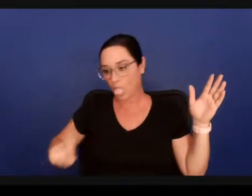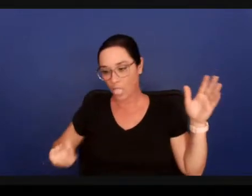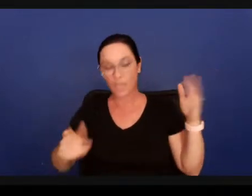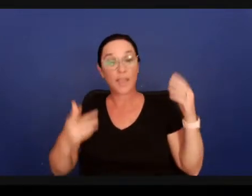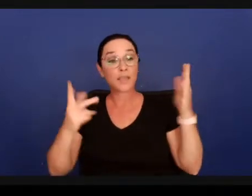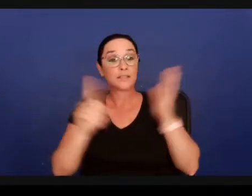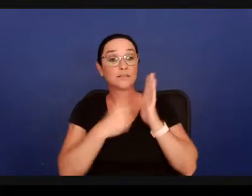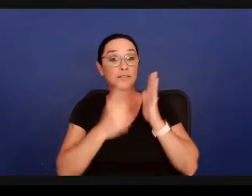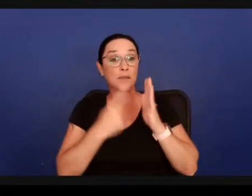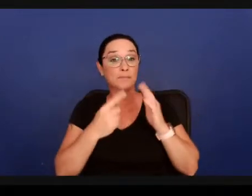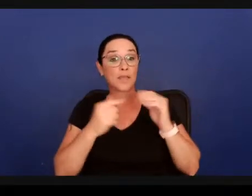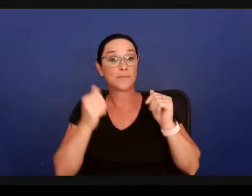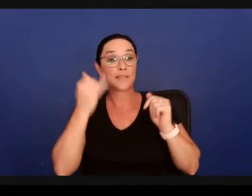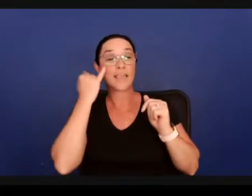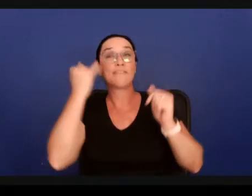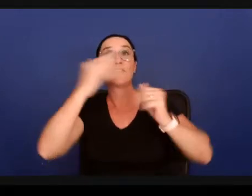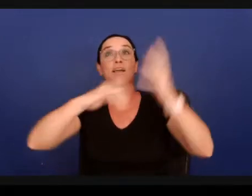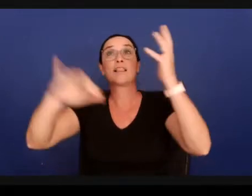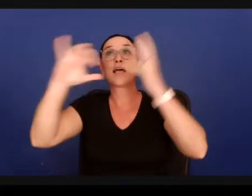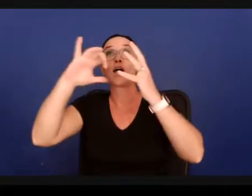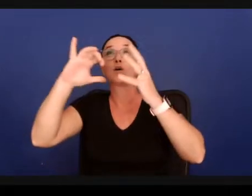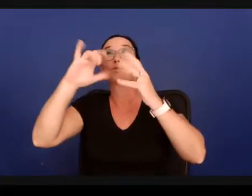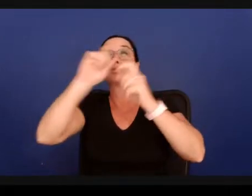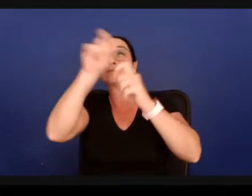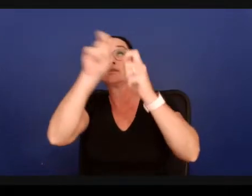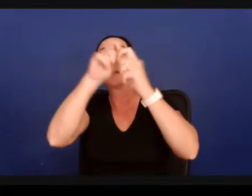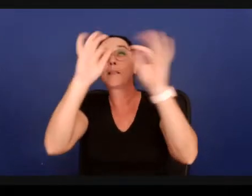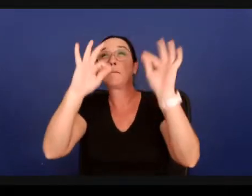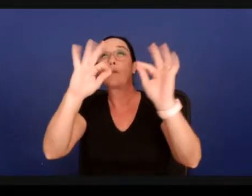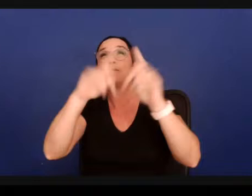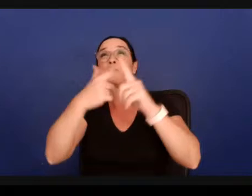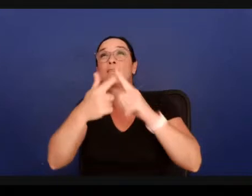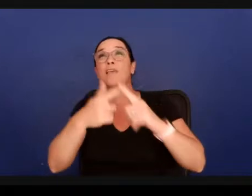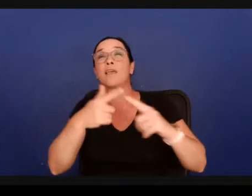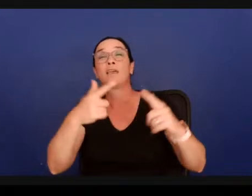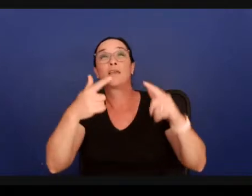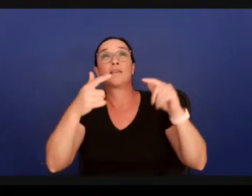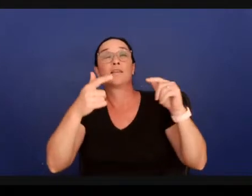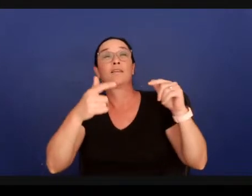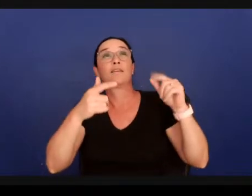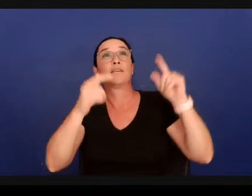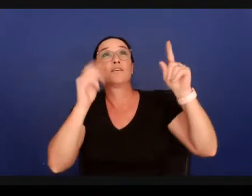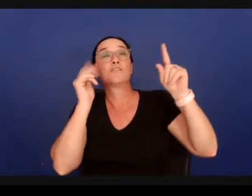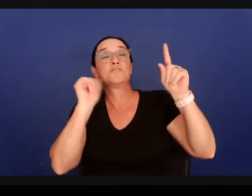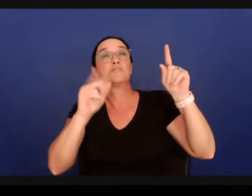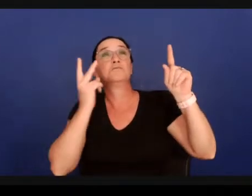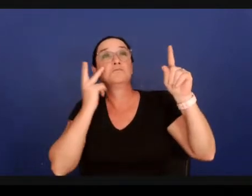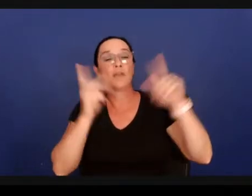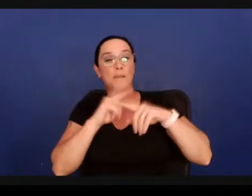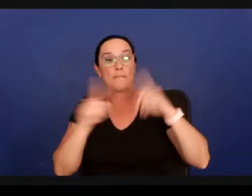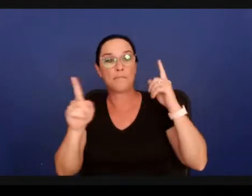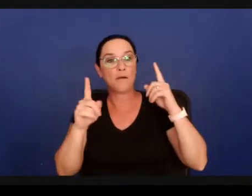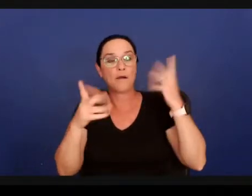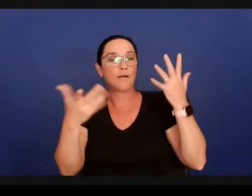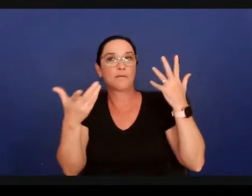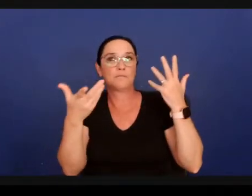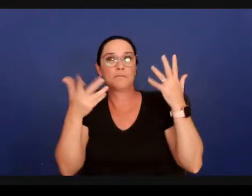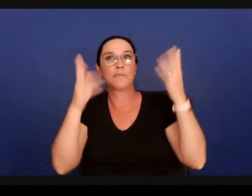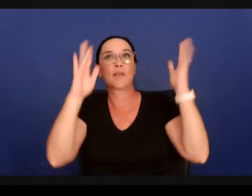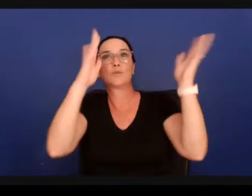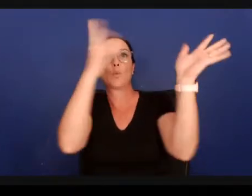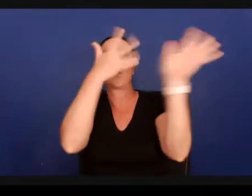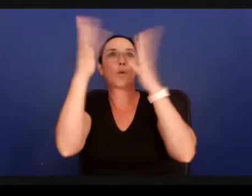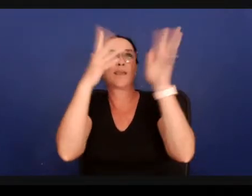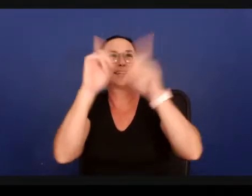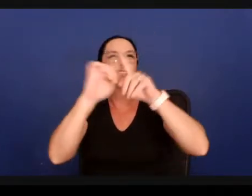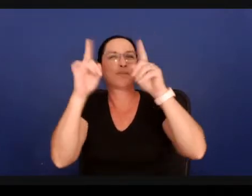if the clouds were just right, but there are times people would walk up from far away and not see any glow and get up there and look in, and there was a lava lake still. So it was really hard to